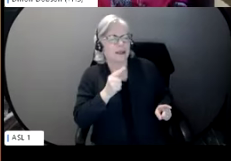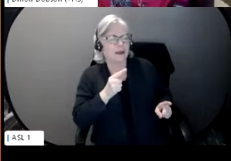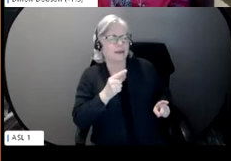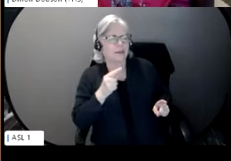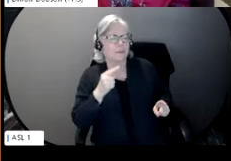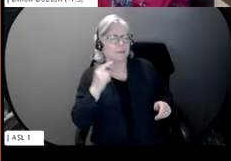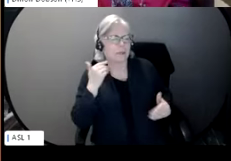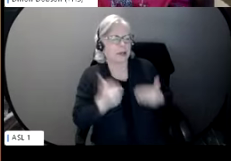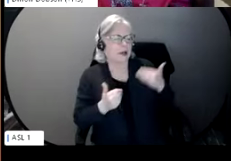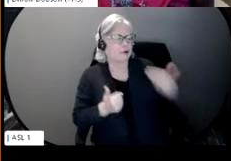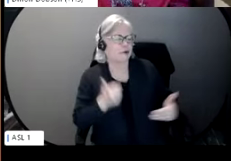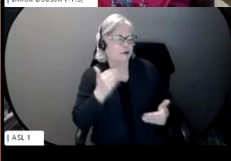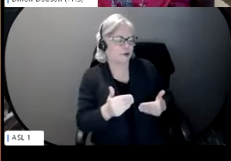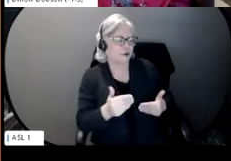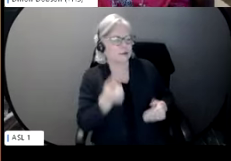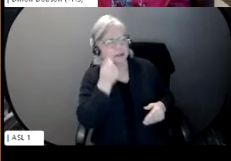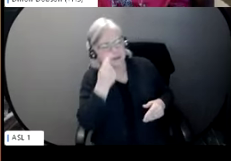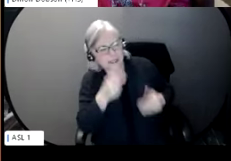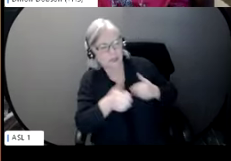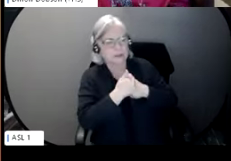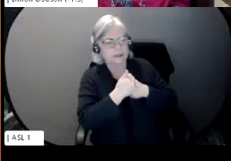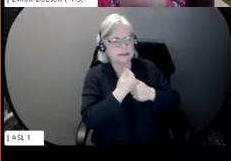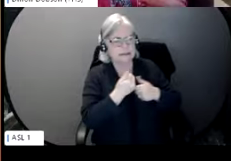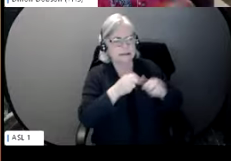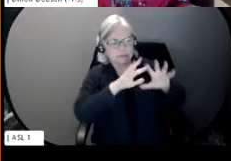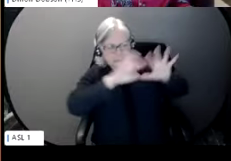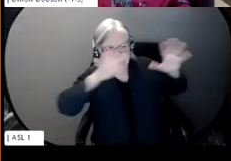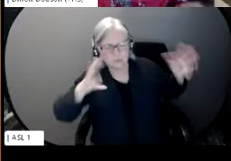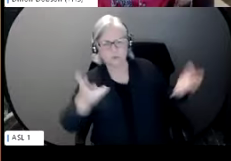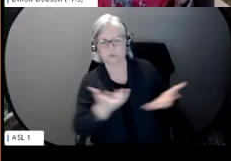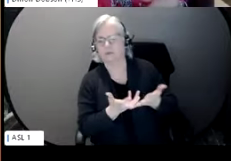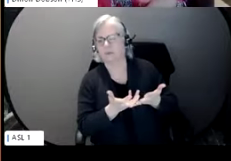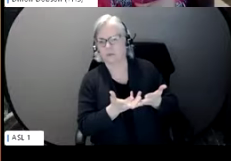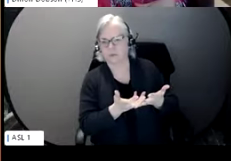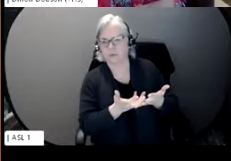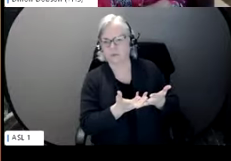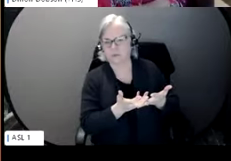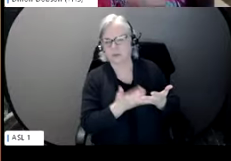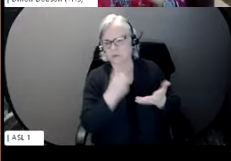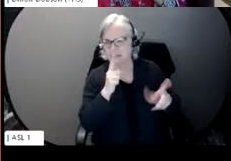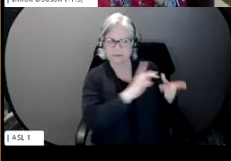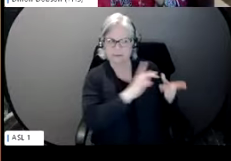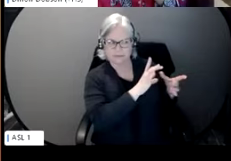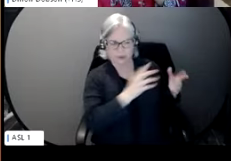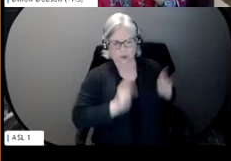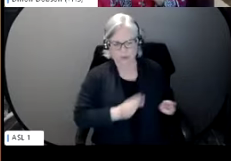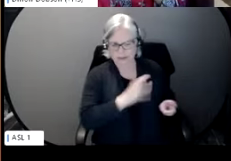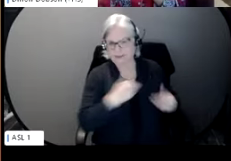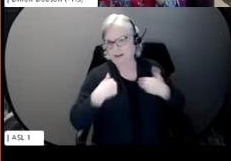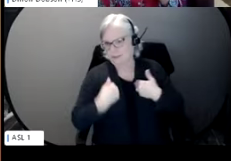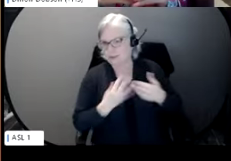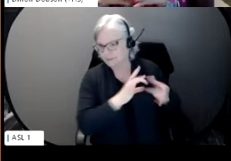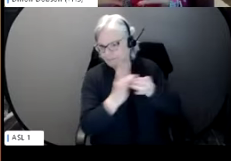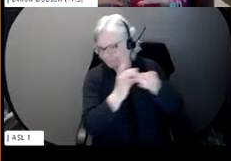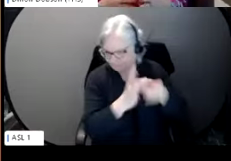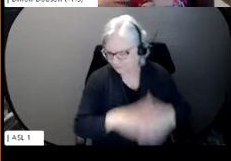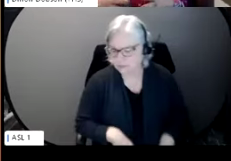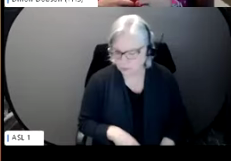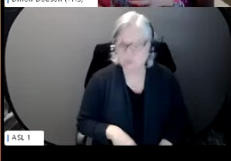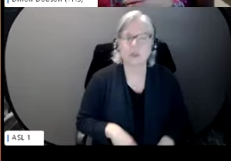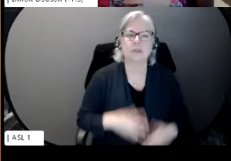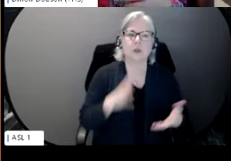and understanding risk, maybe a little bit more holistically in terms of trans-species work. Okay, so we're going to talk about elder